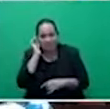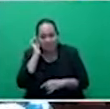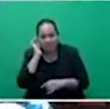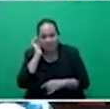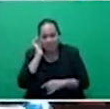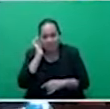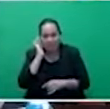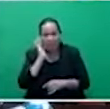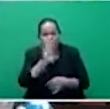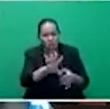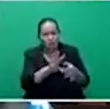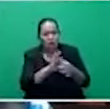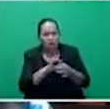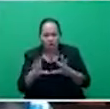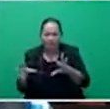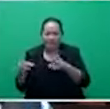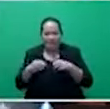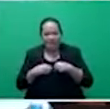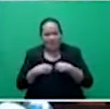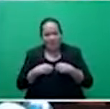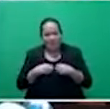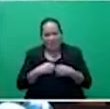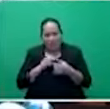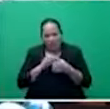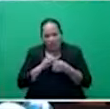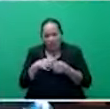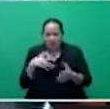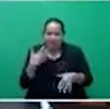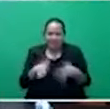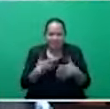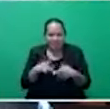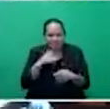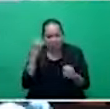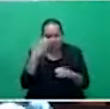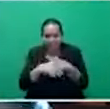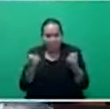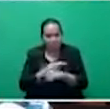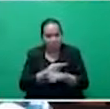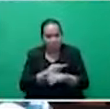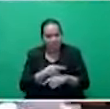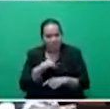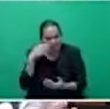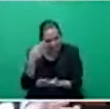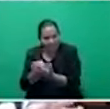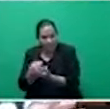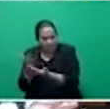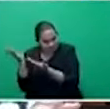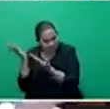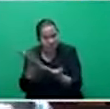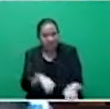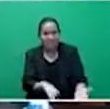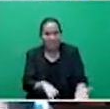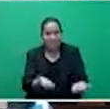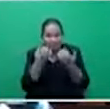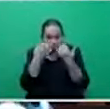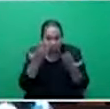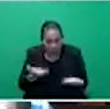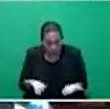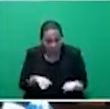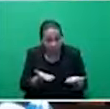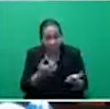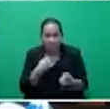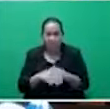They all have embraced a particular narrative. They will not change from it. Even though the facts may be staring straight at them in their faces, they